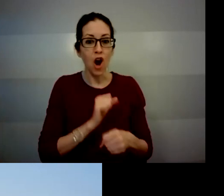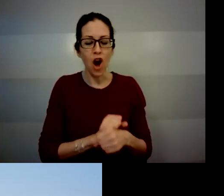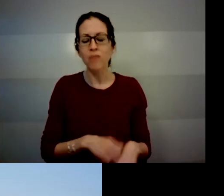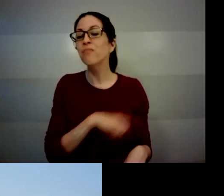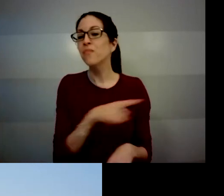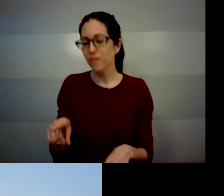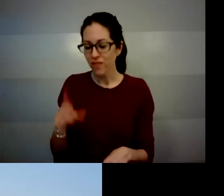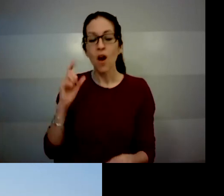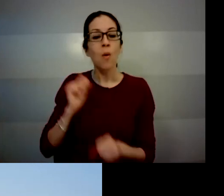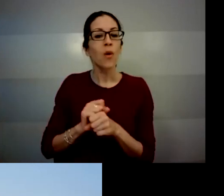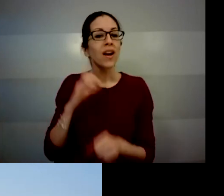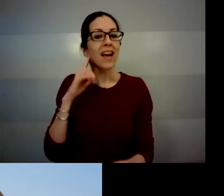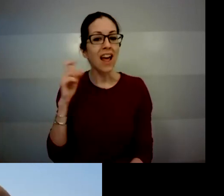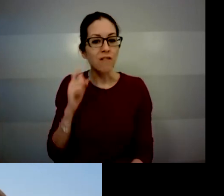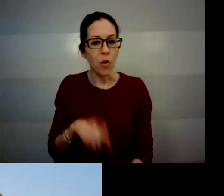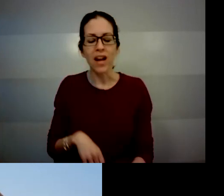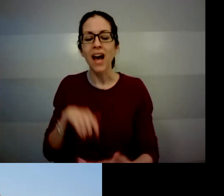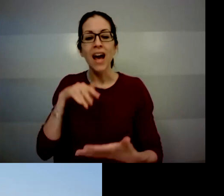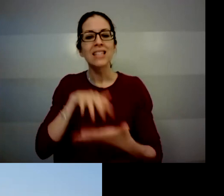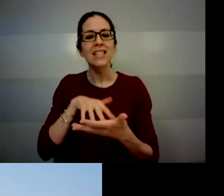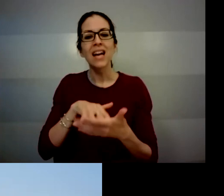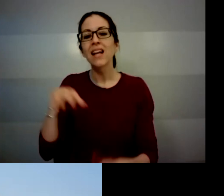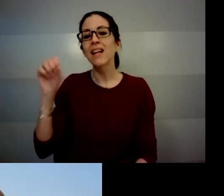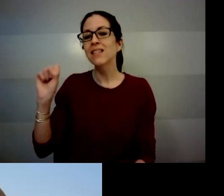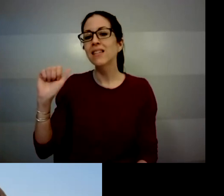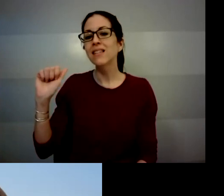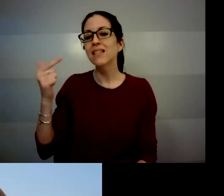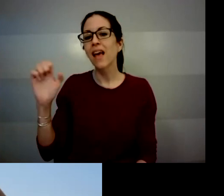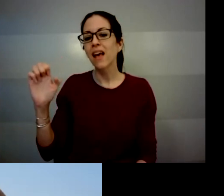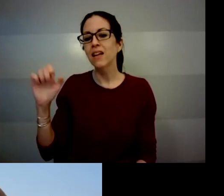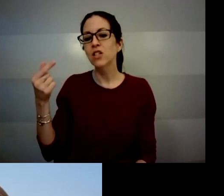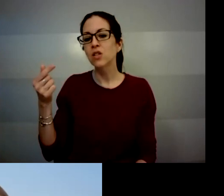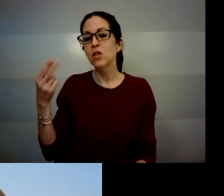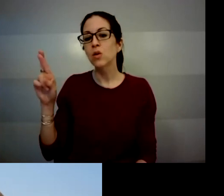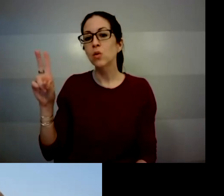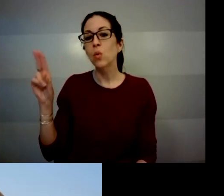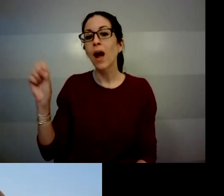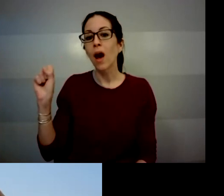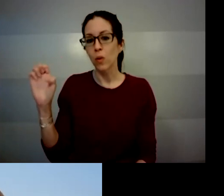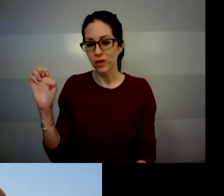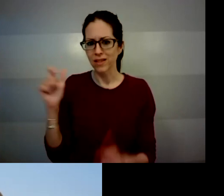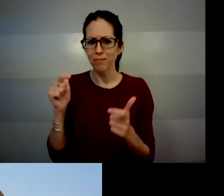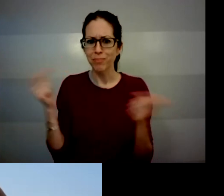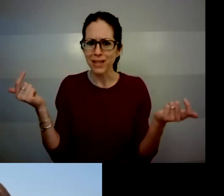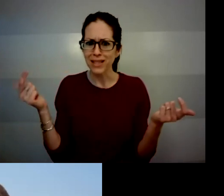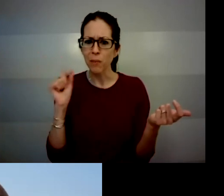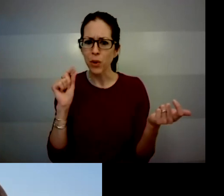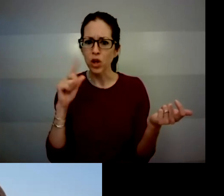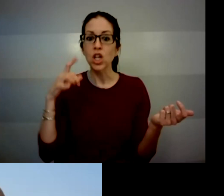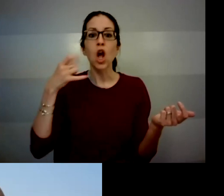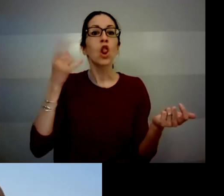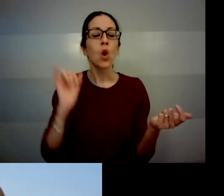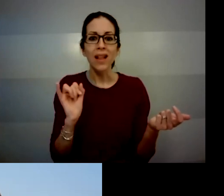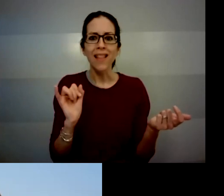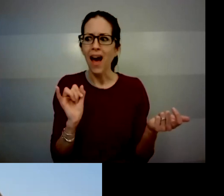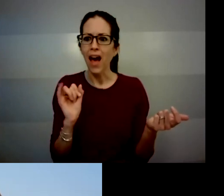chicken-like birds. They live in the high sagebrush area. And those were the first birds I personally felt